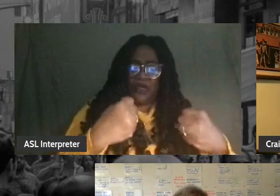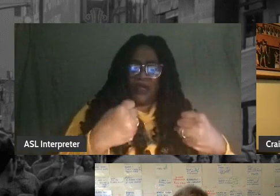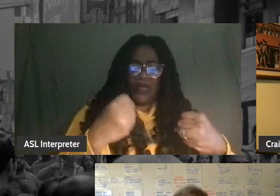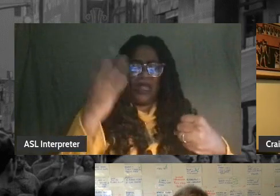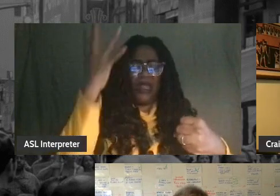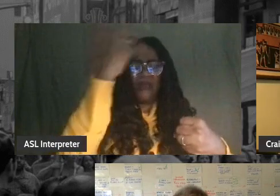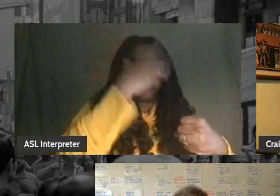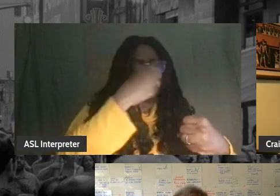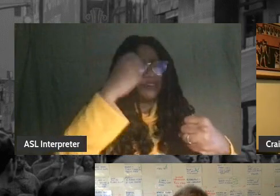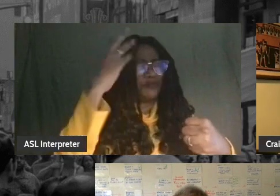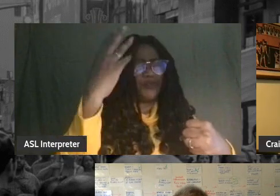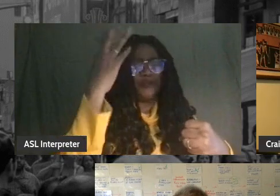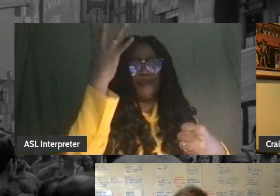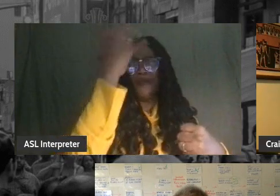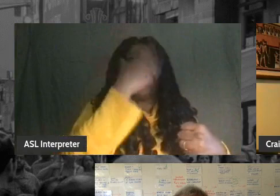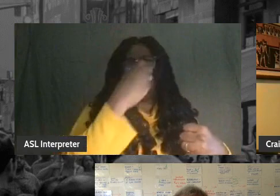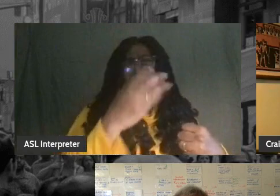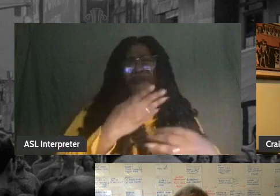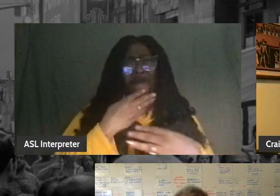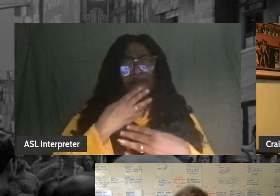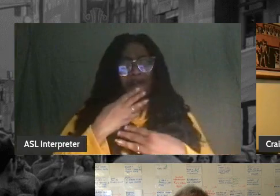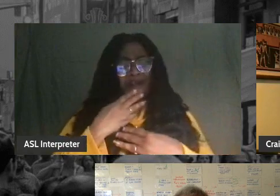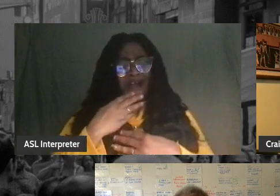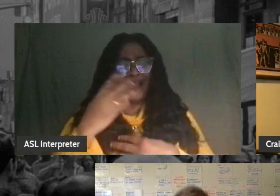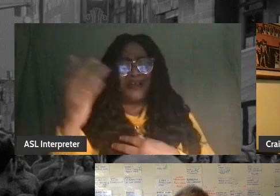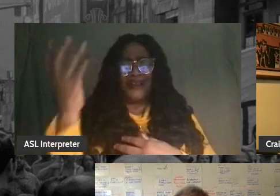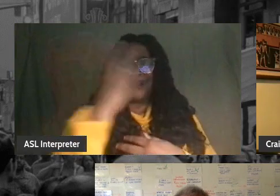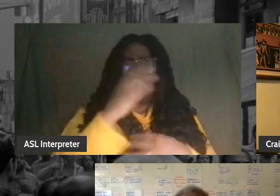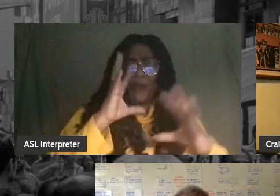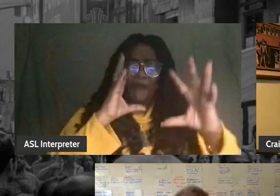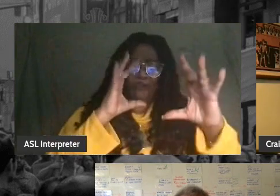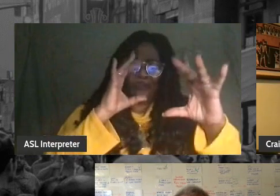and the vibrant colors. And it really brought